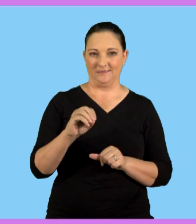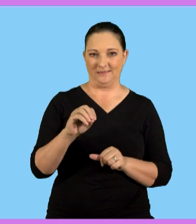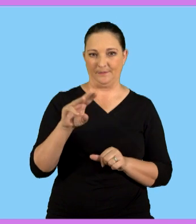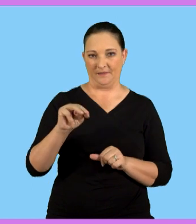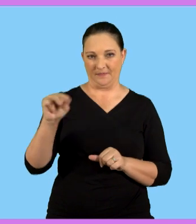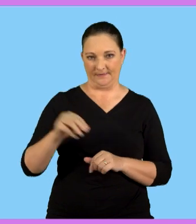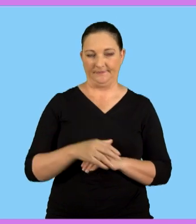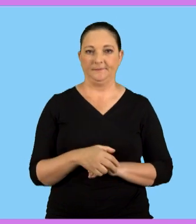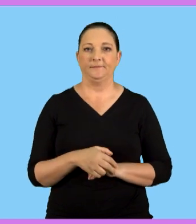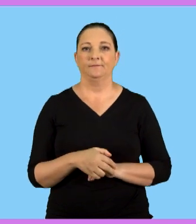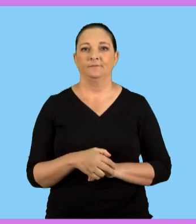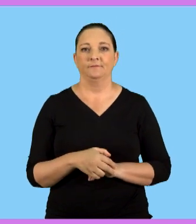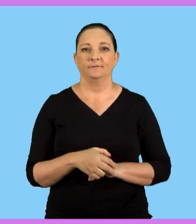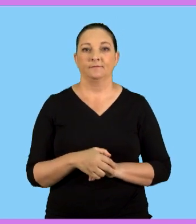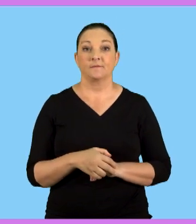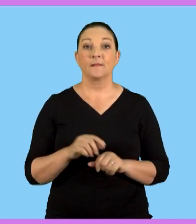is to